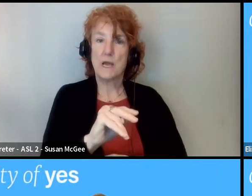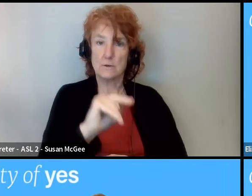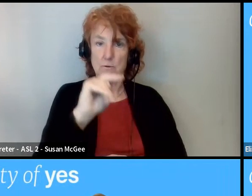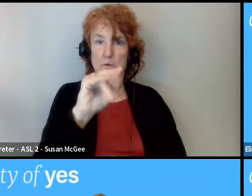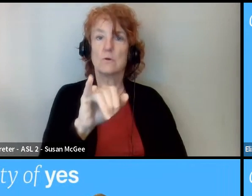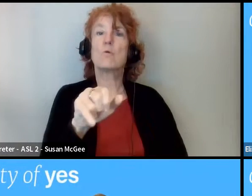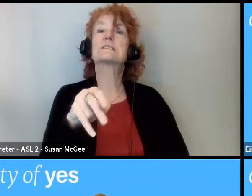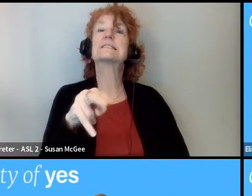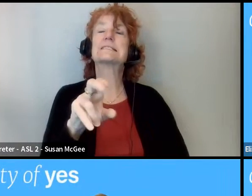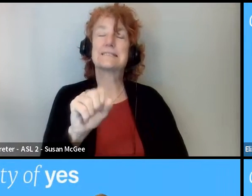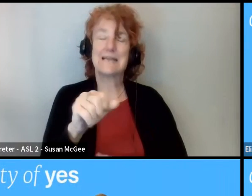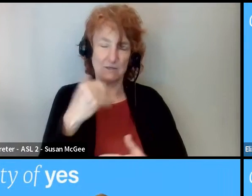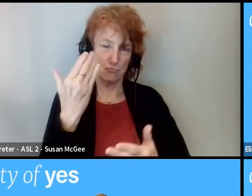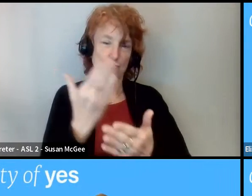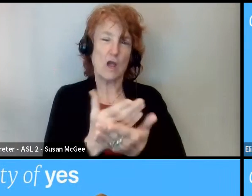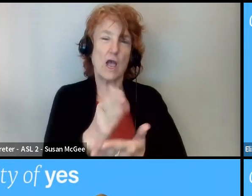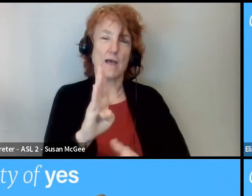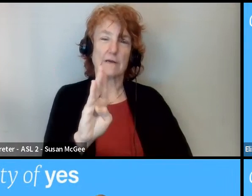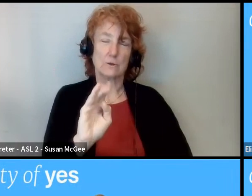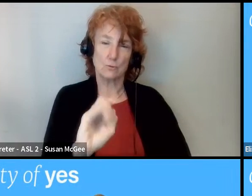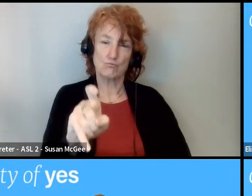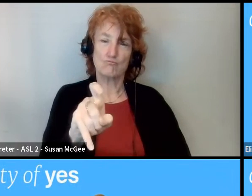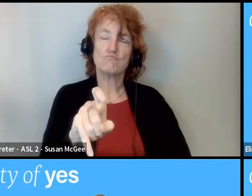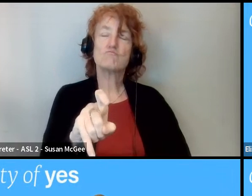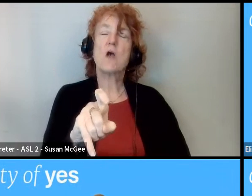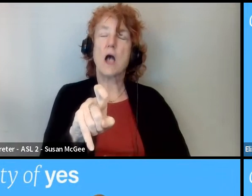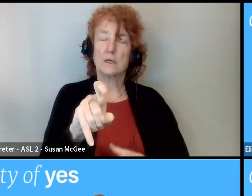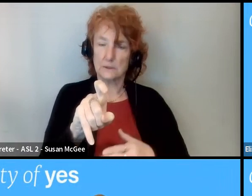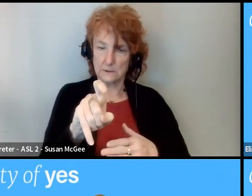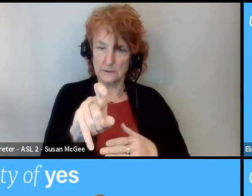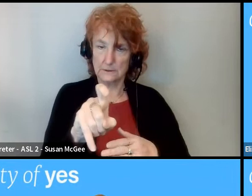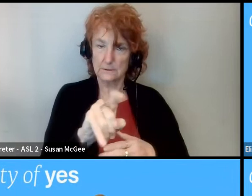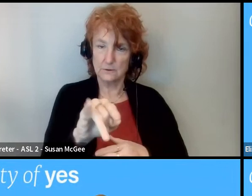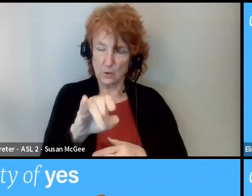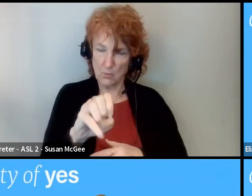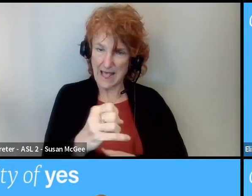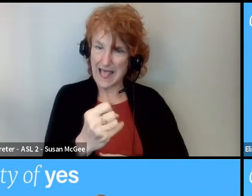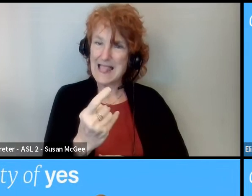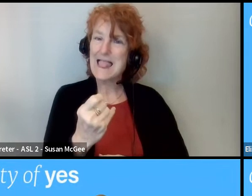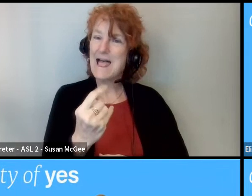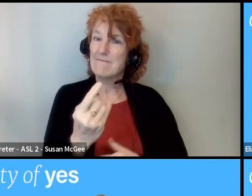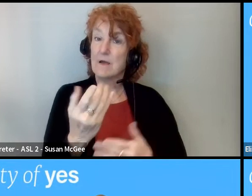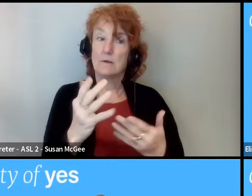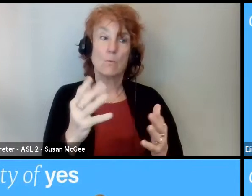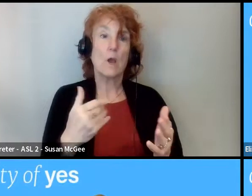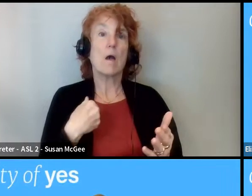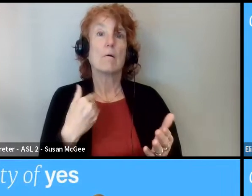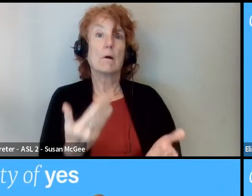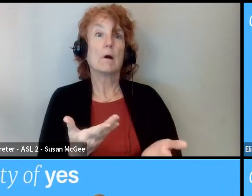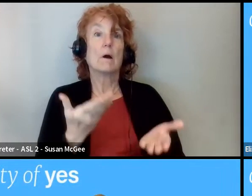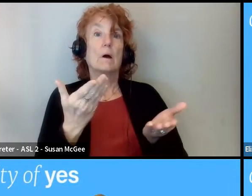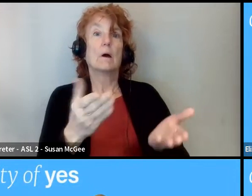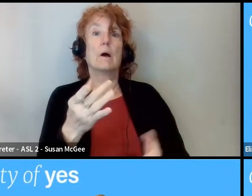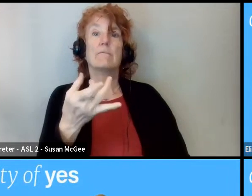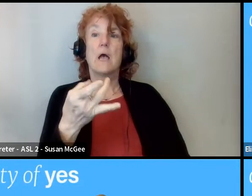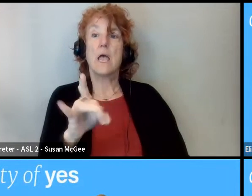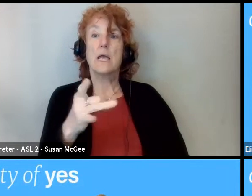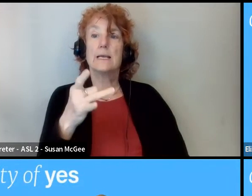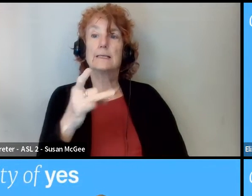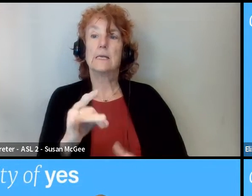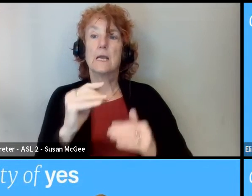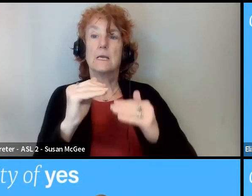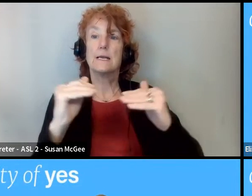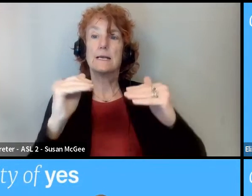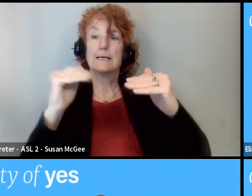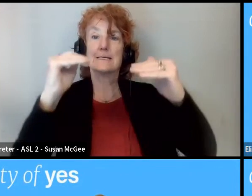and we already have a proposals on paper for an 18-story building of 2,083 units,